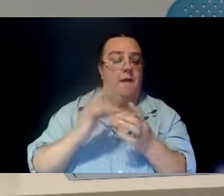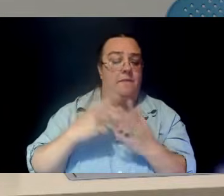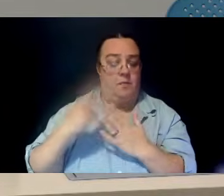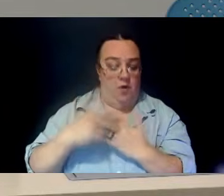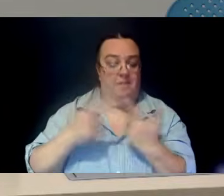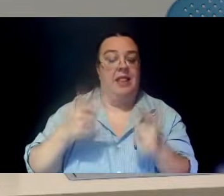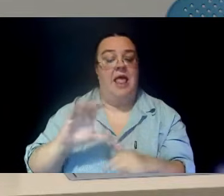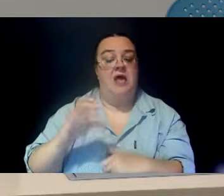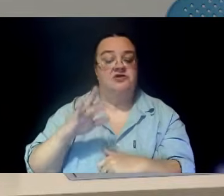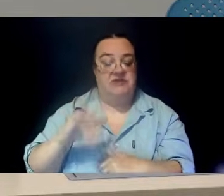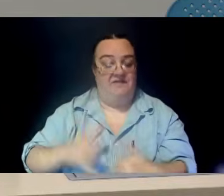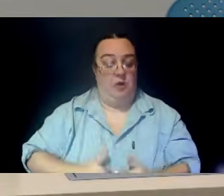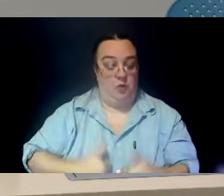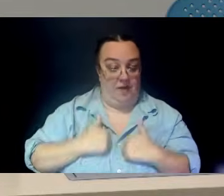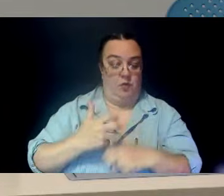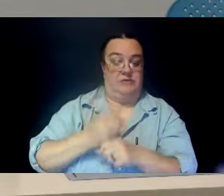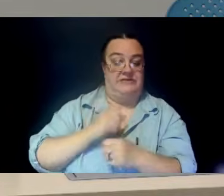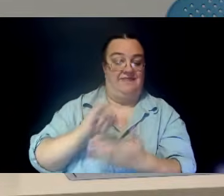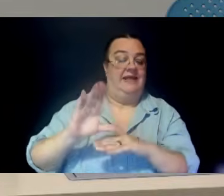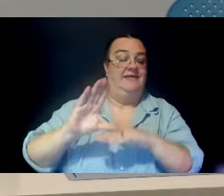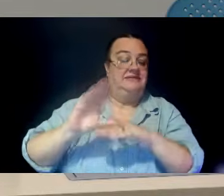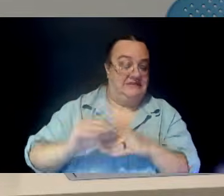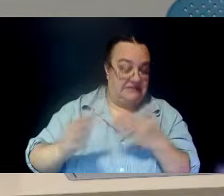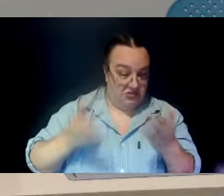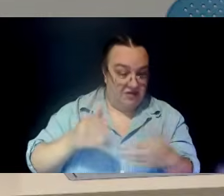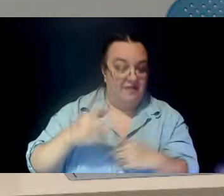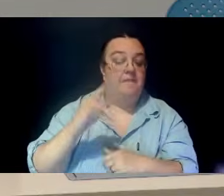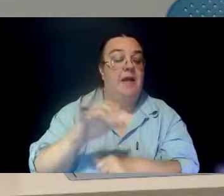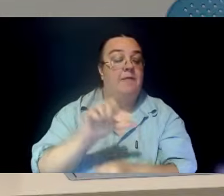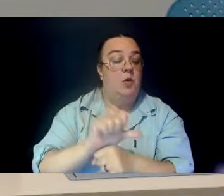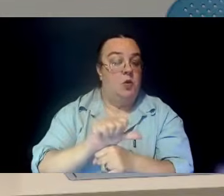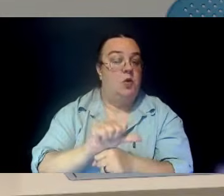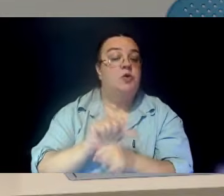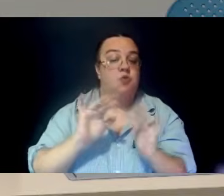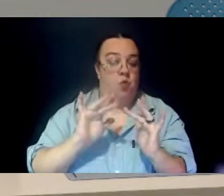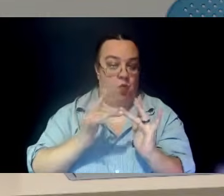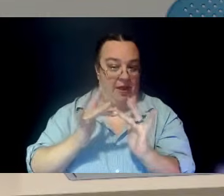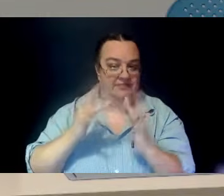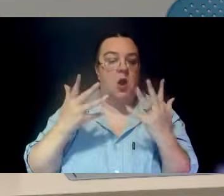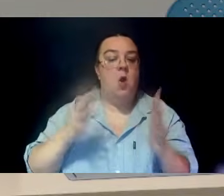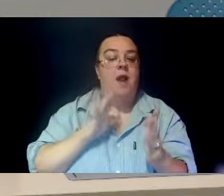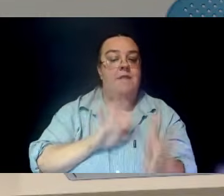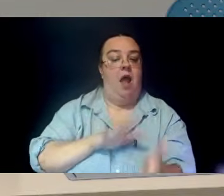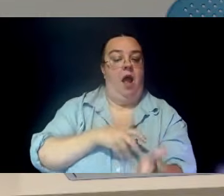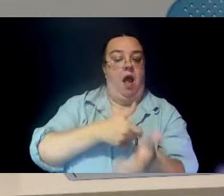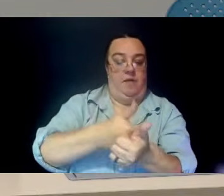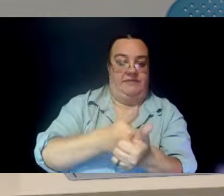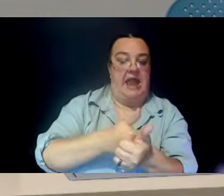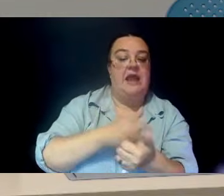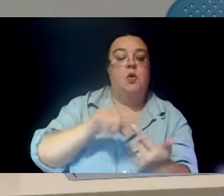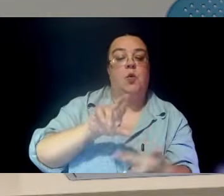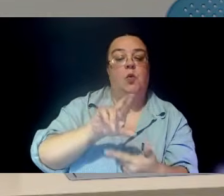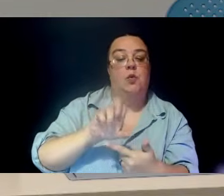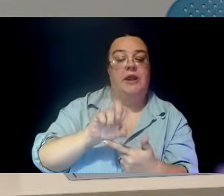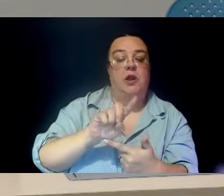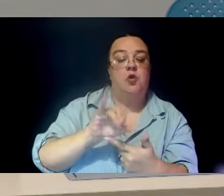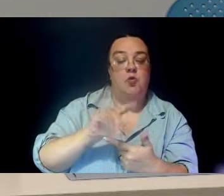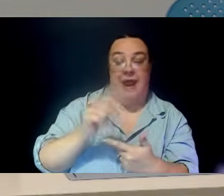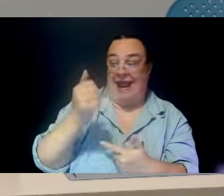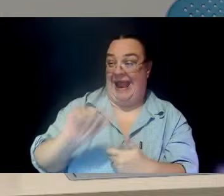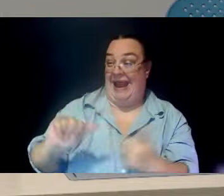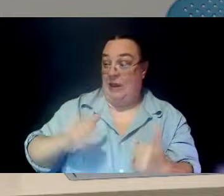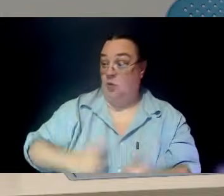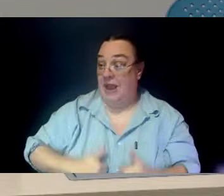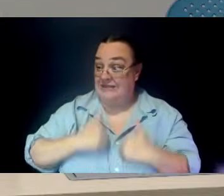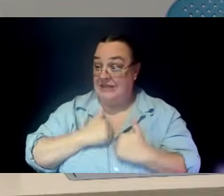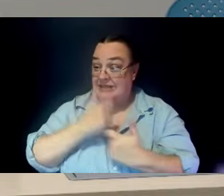service. The Public Works website has been updated to redirect interested residents to